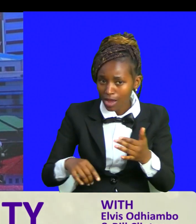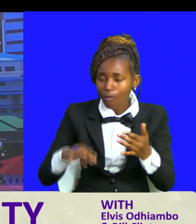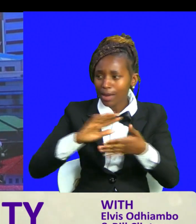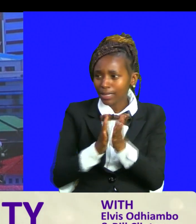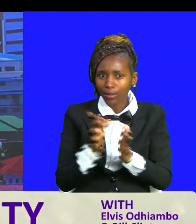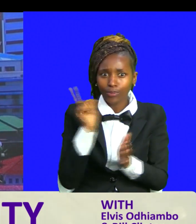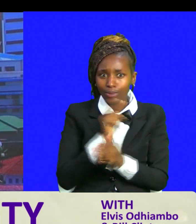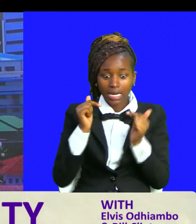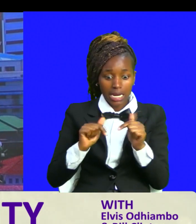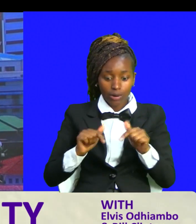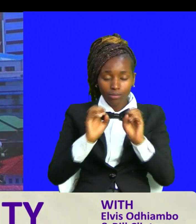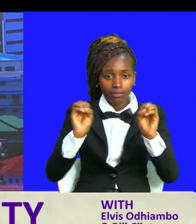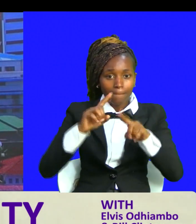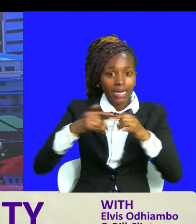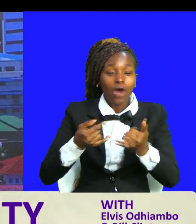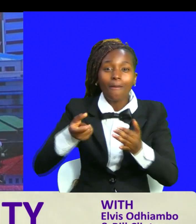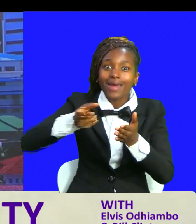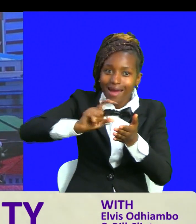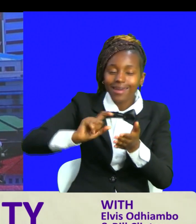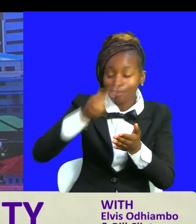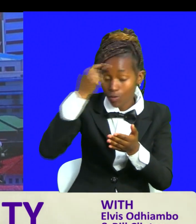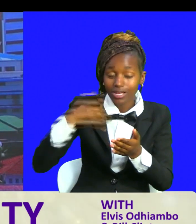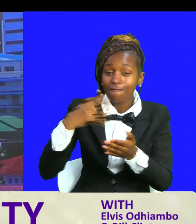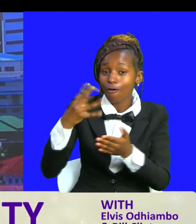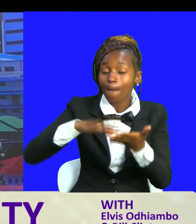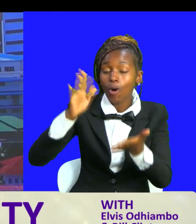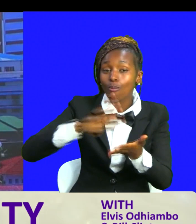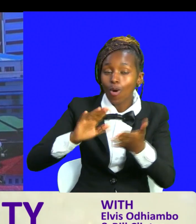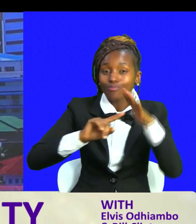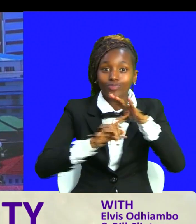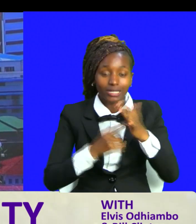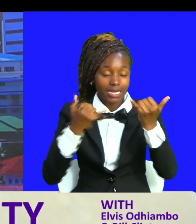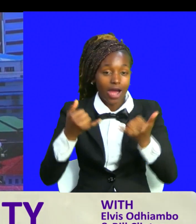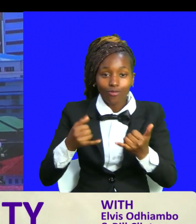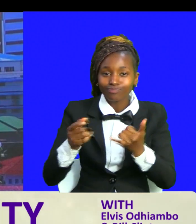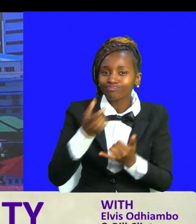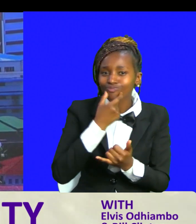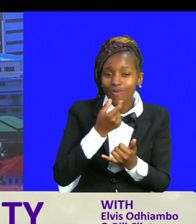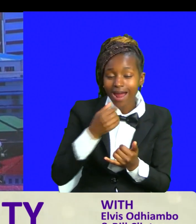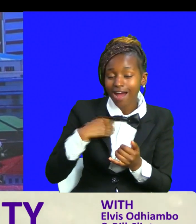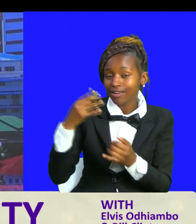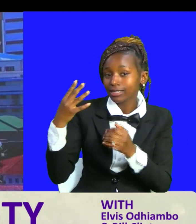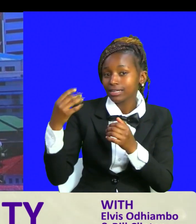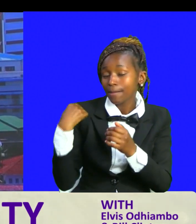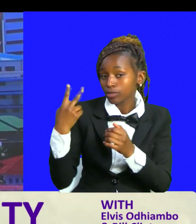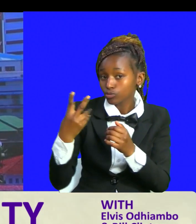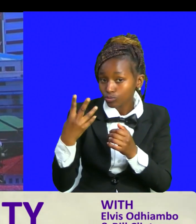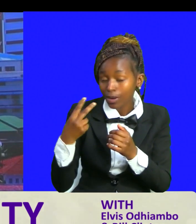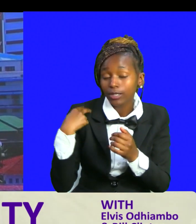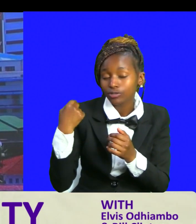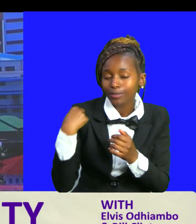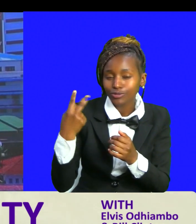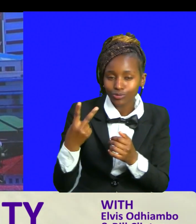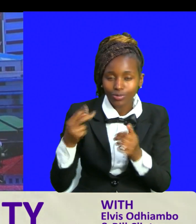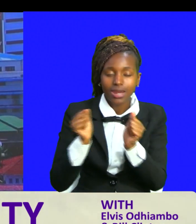again they've extended the lead by 4 points because Gor Mahia are sitting second with 9 points. Then we have Muranga Seals in